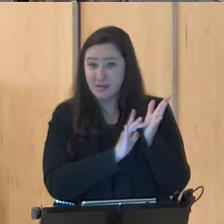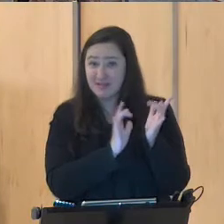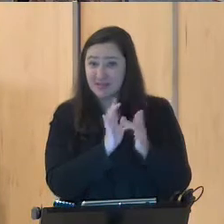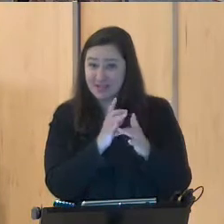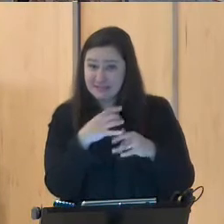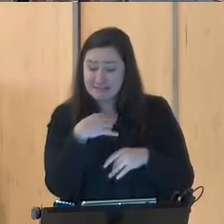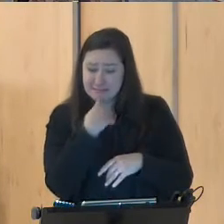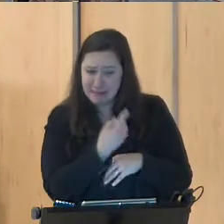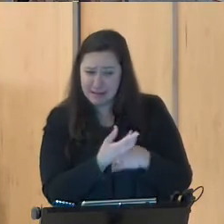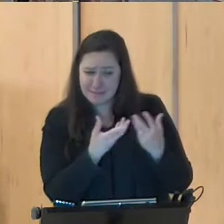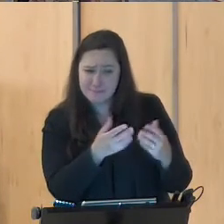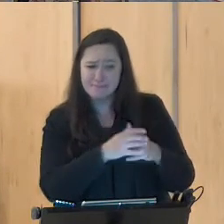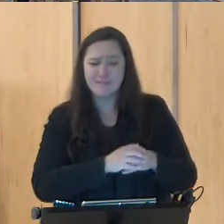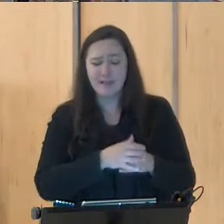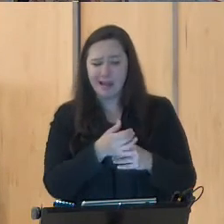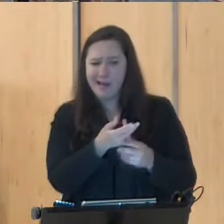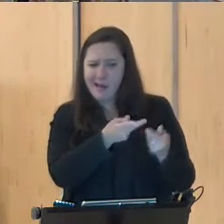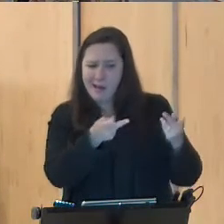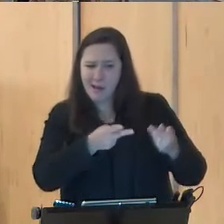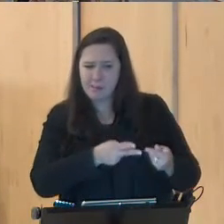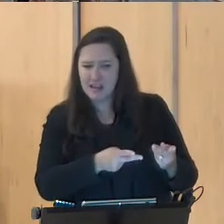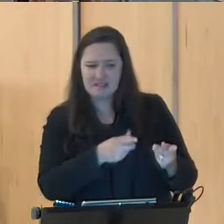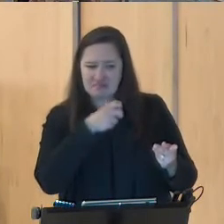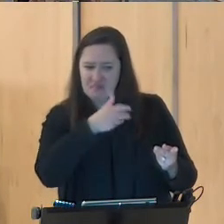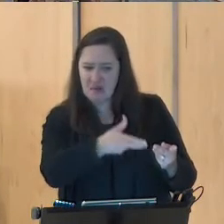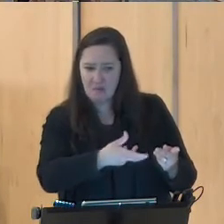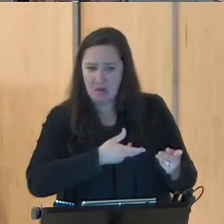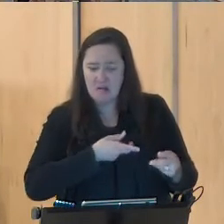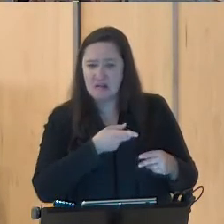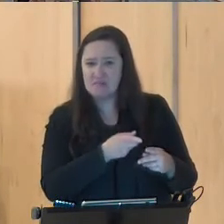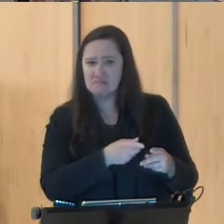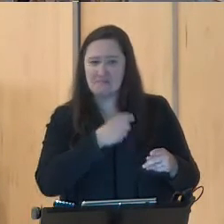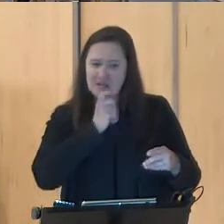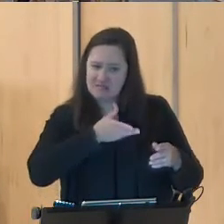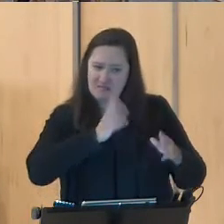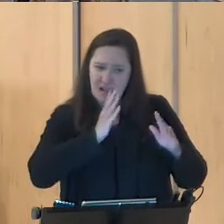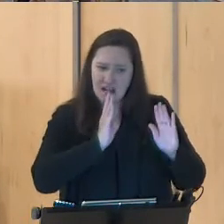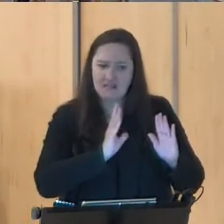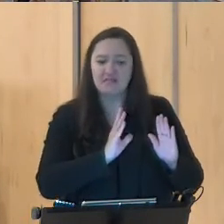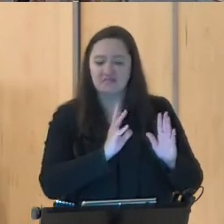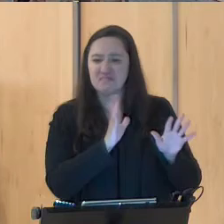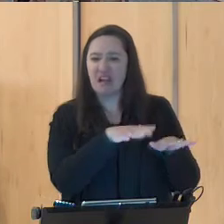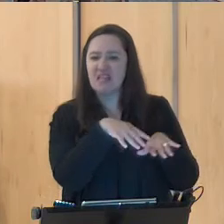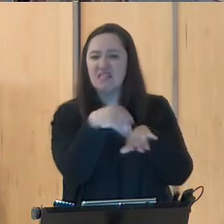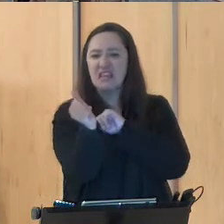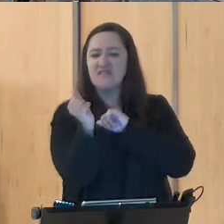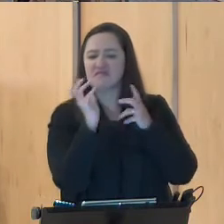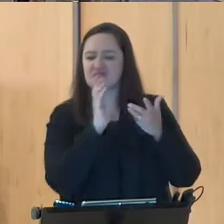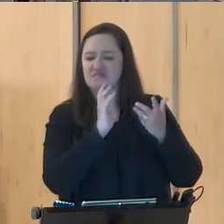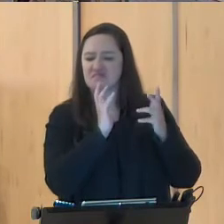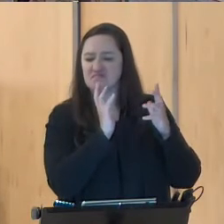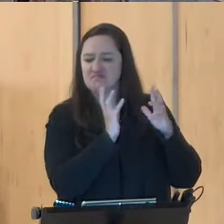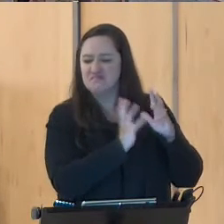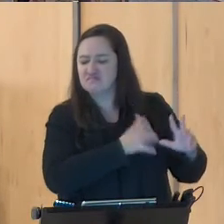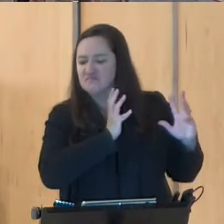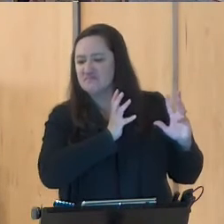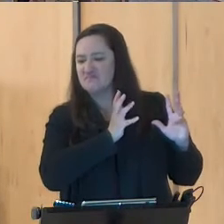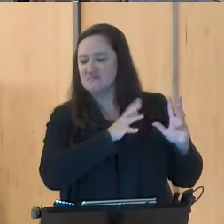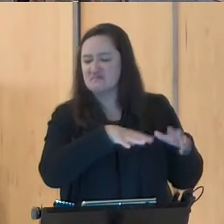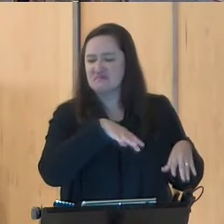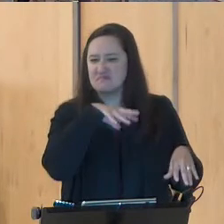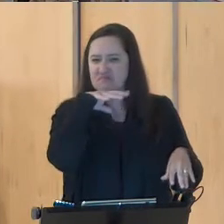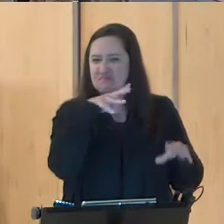any place will not welcome you or listen to you, leave that place and shake the dust off your feet as a testimony against